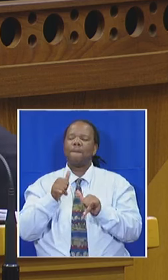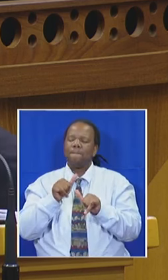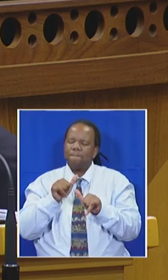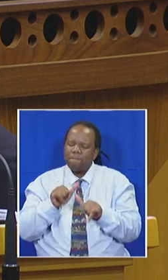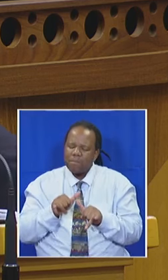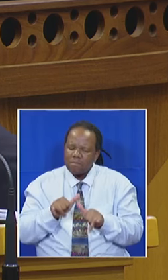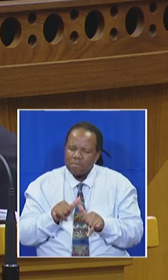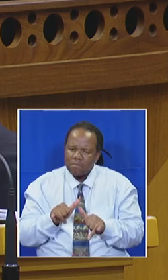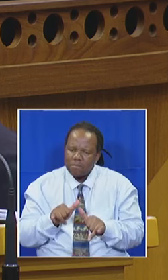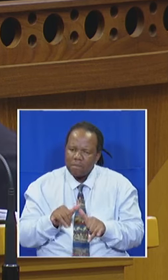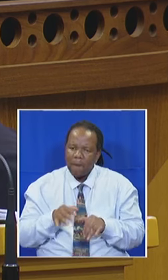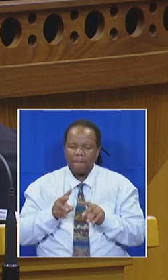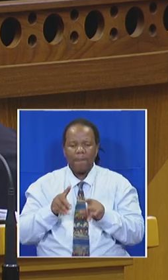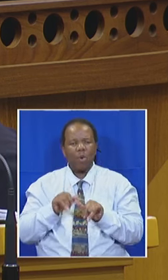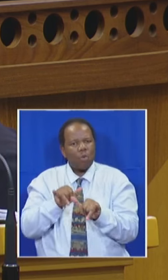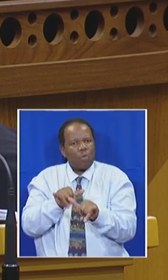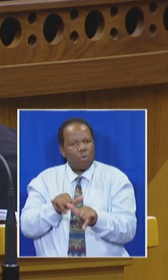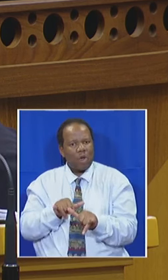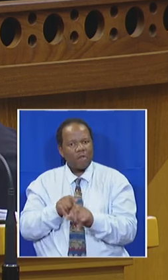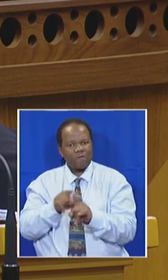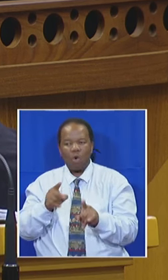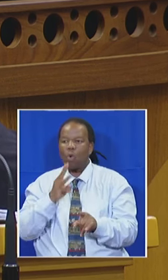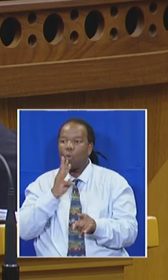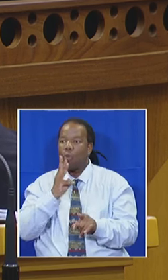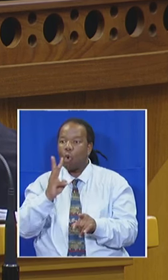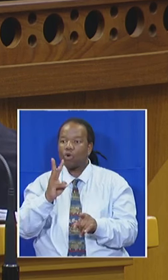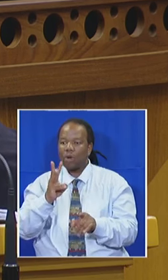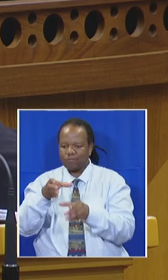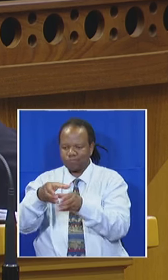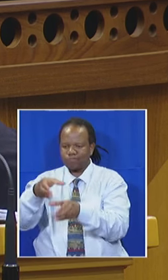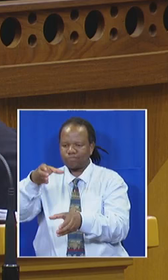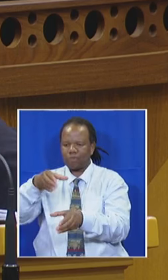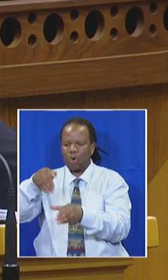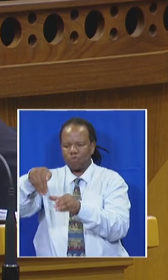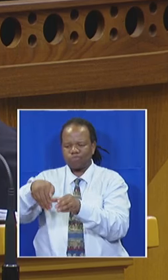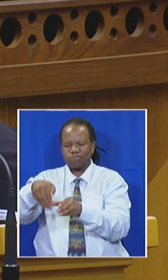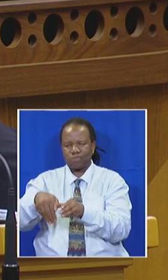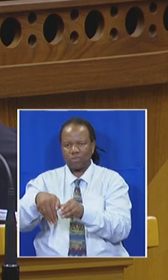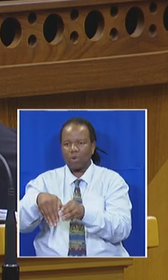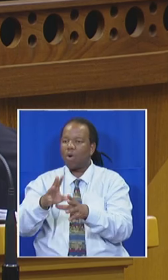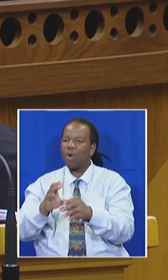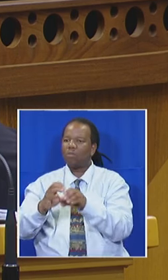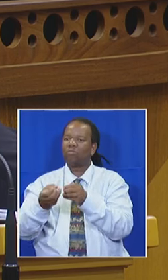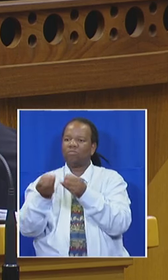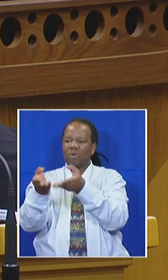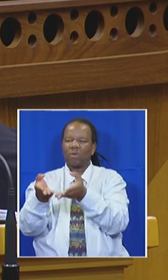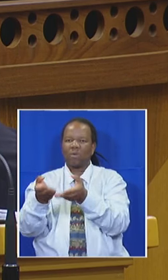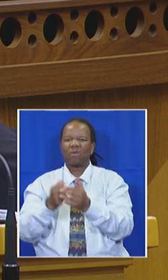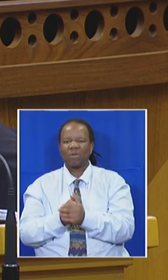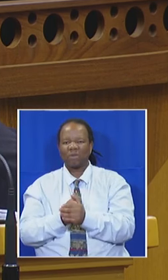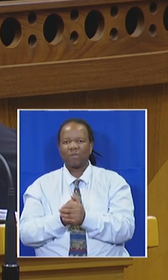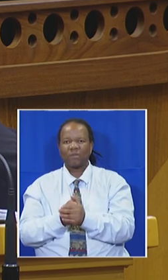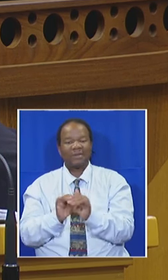Ingakho sakha amadamu amasha, silungisa futhi